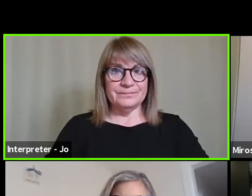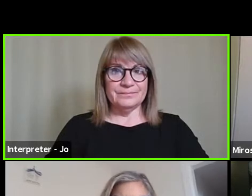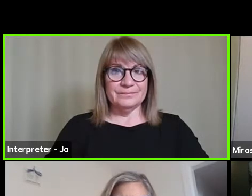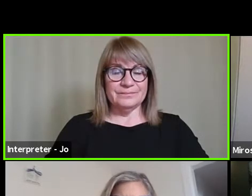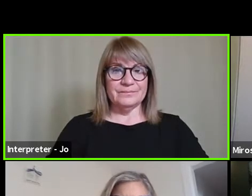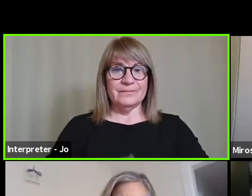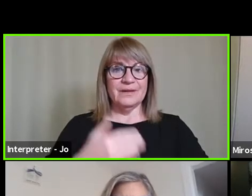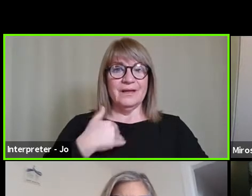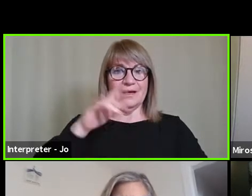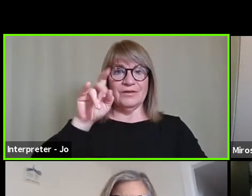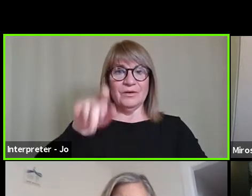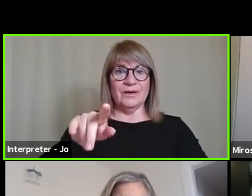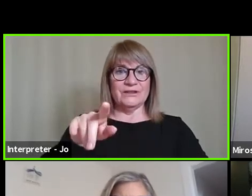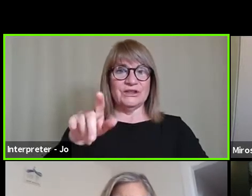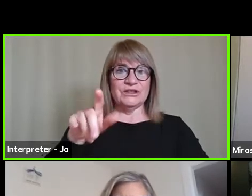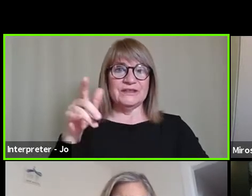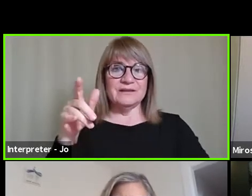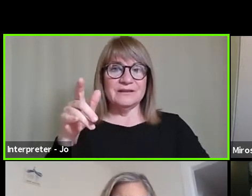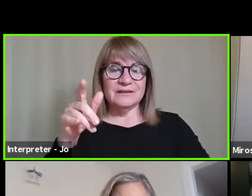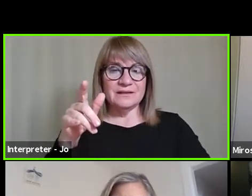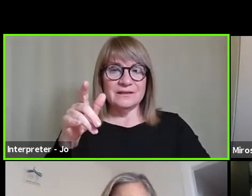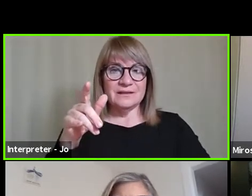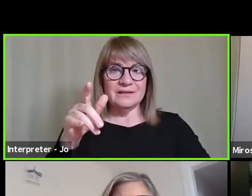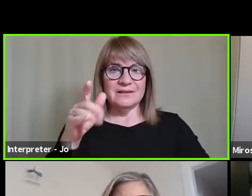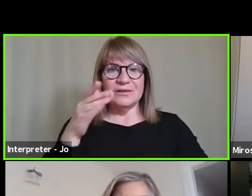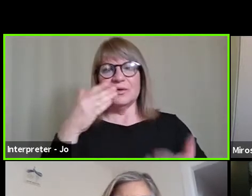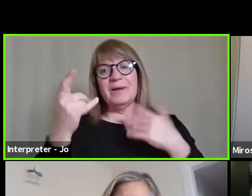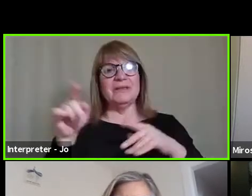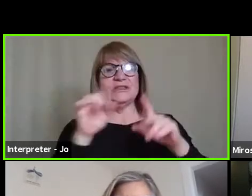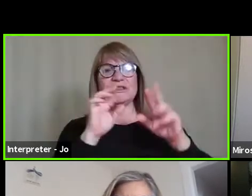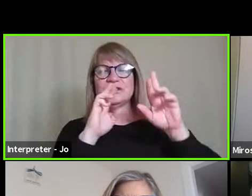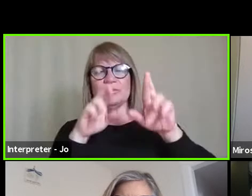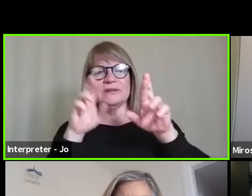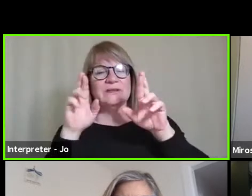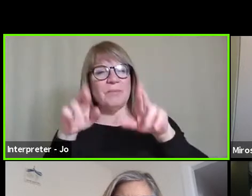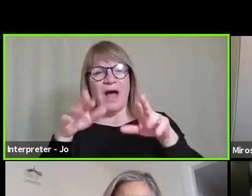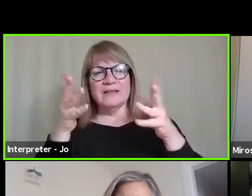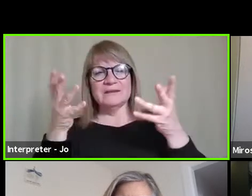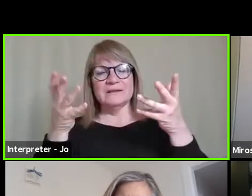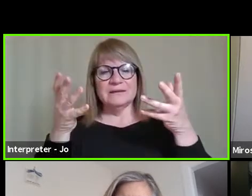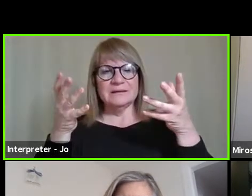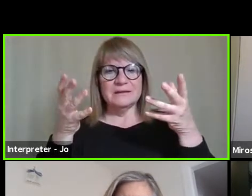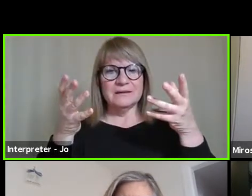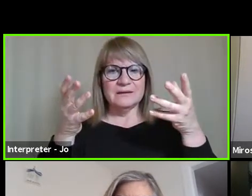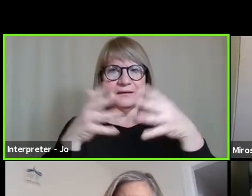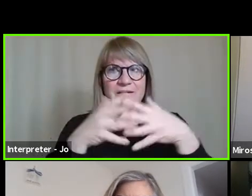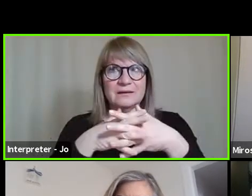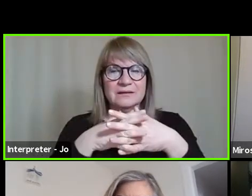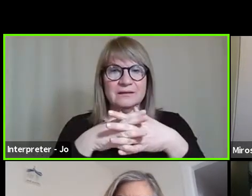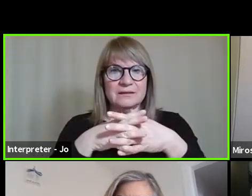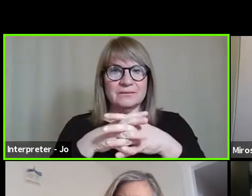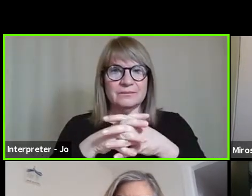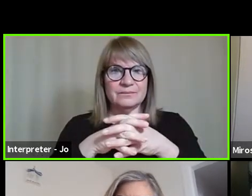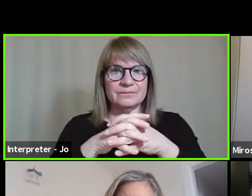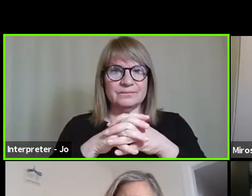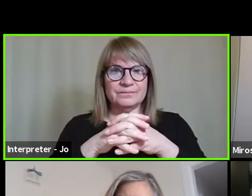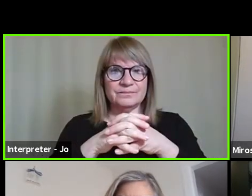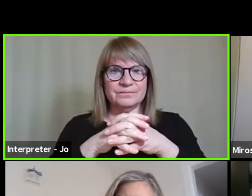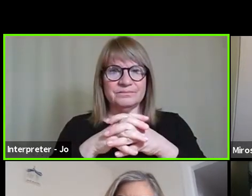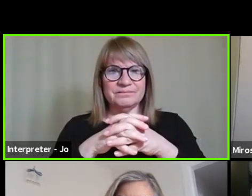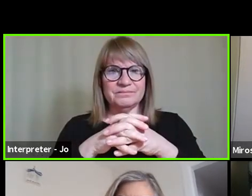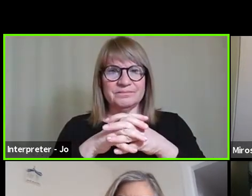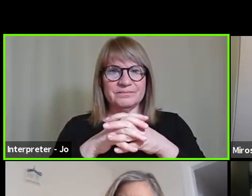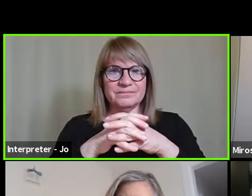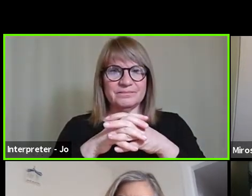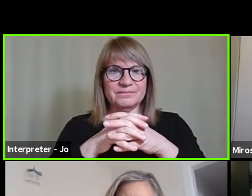i have a question or maybe just a response um uh and a kind of invitation